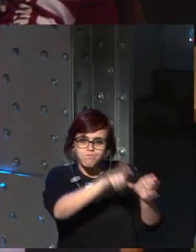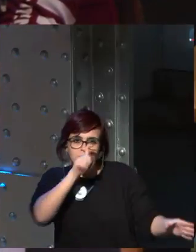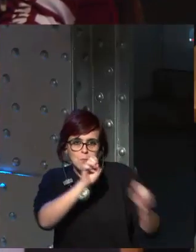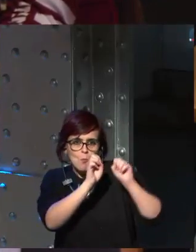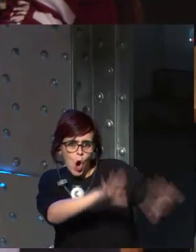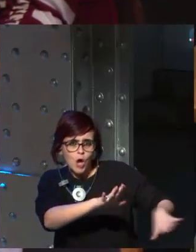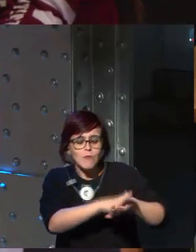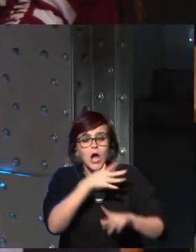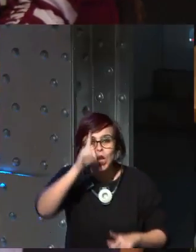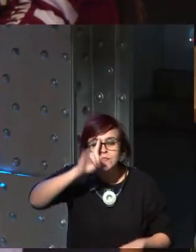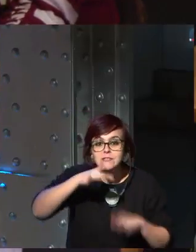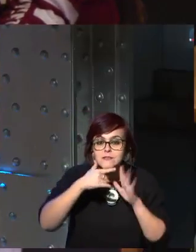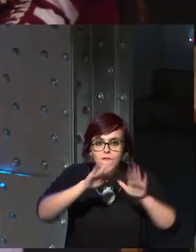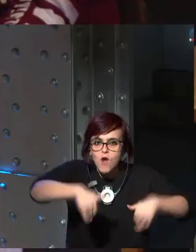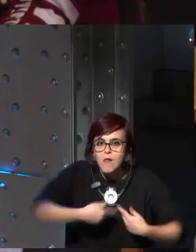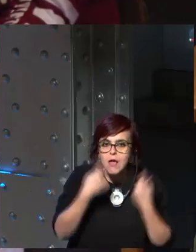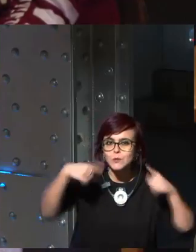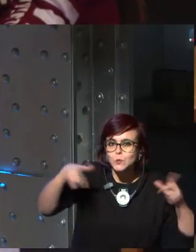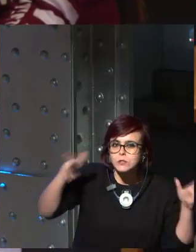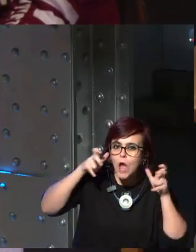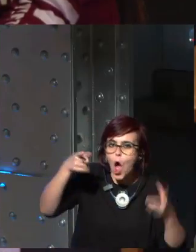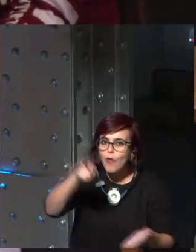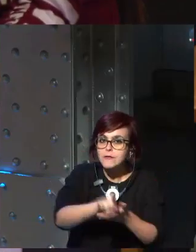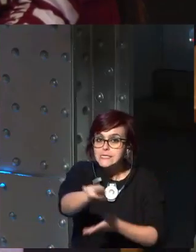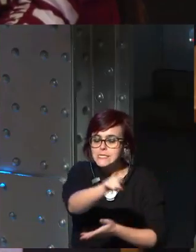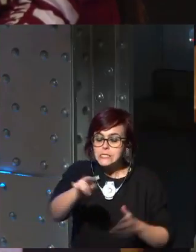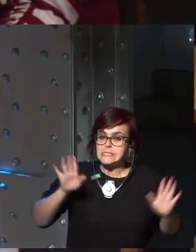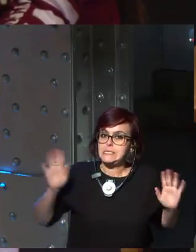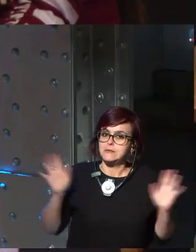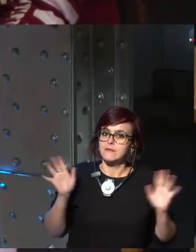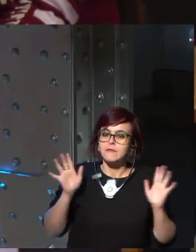were considering the possibility of leaving music and going somewhere else.